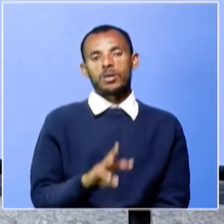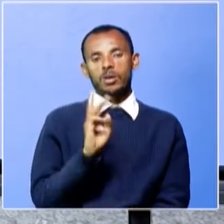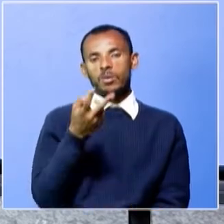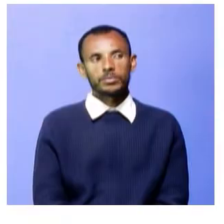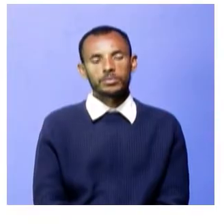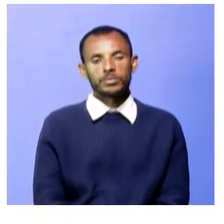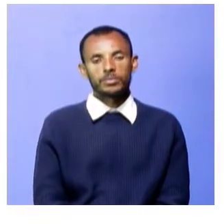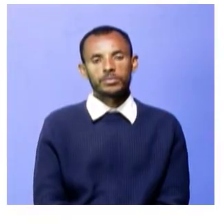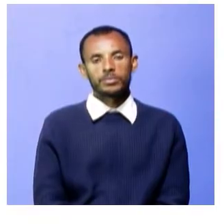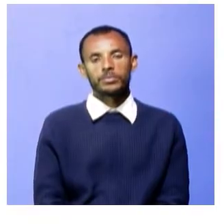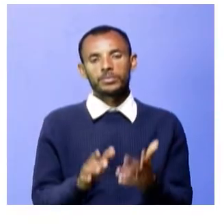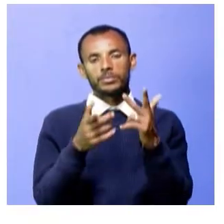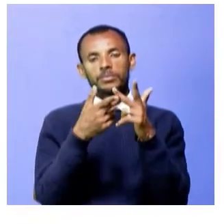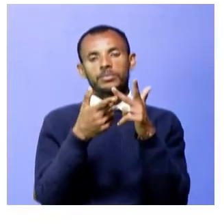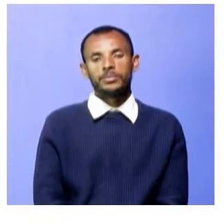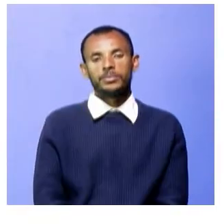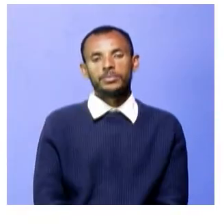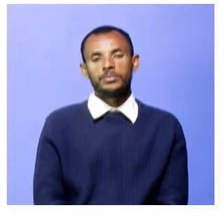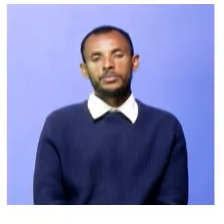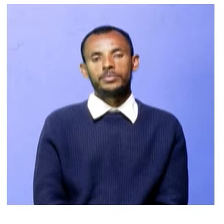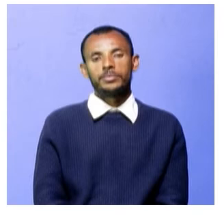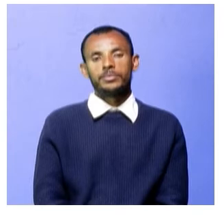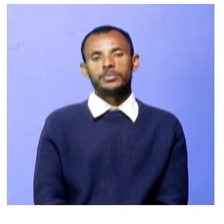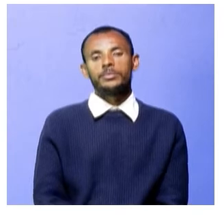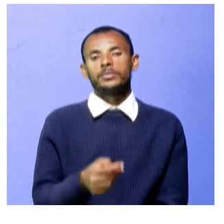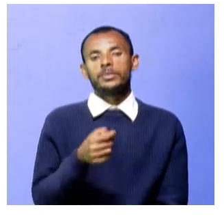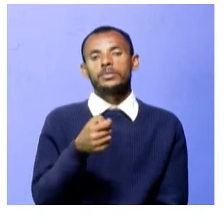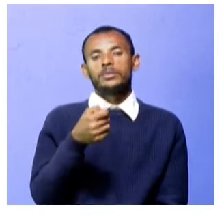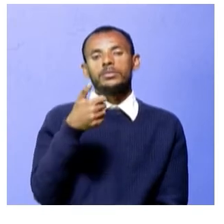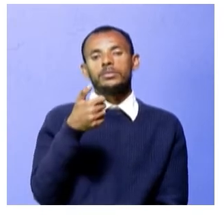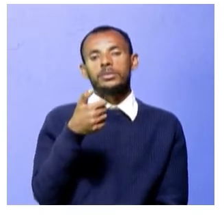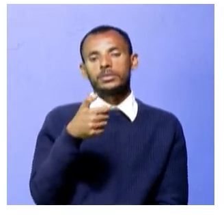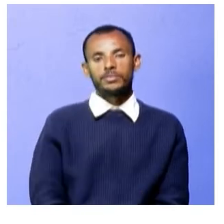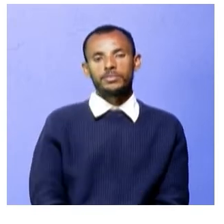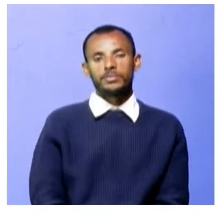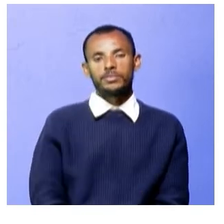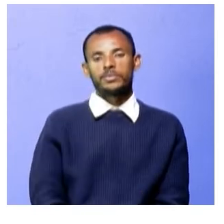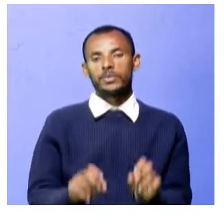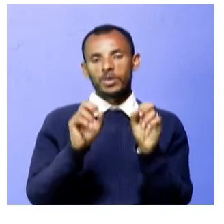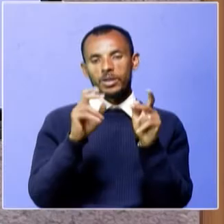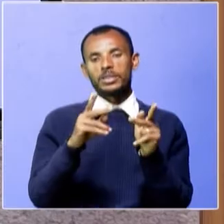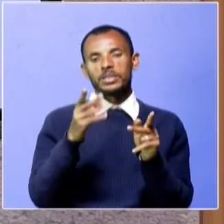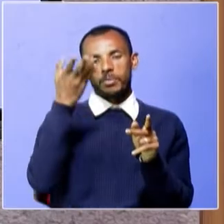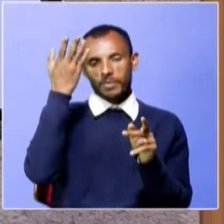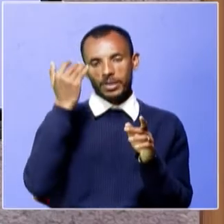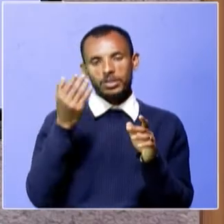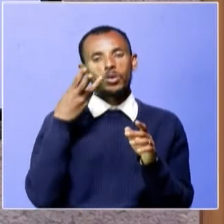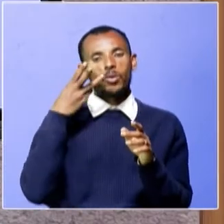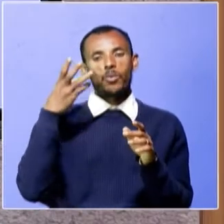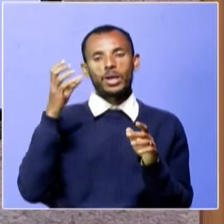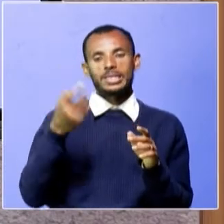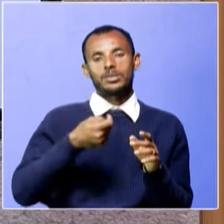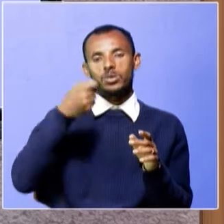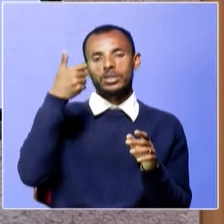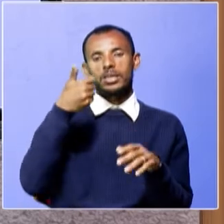what will happen. The third example is about tossing a coin. Okay, the previous was about